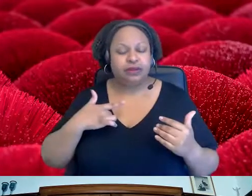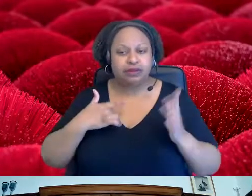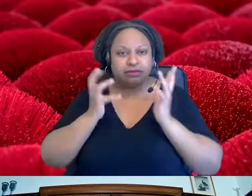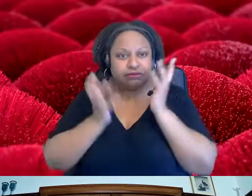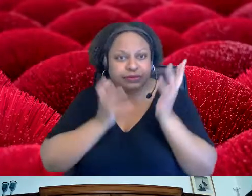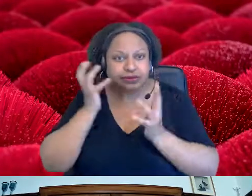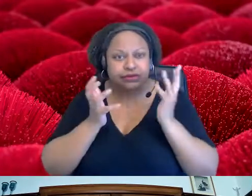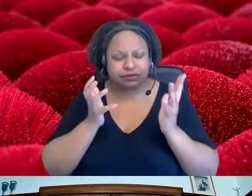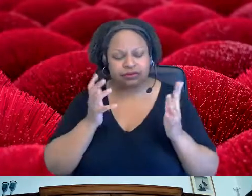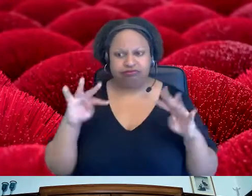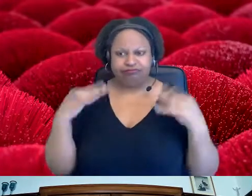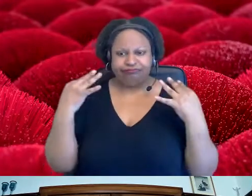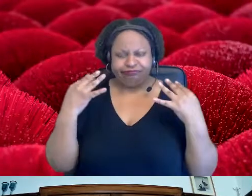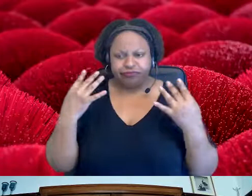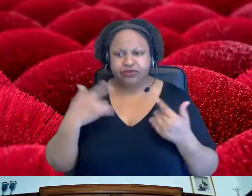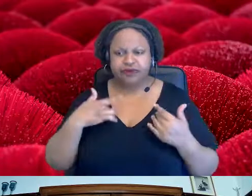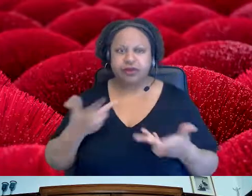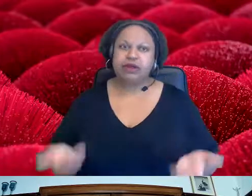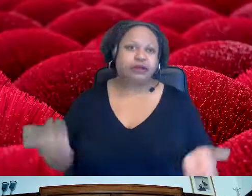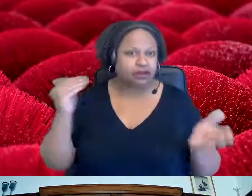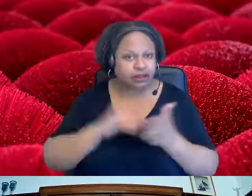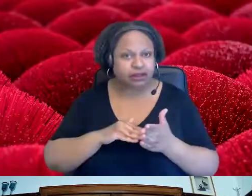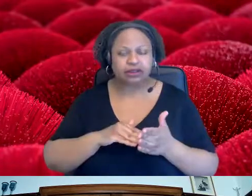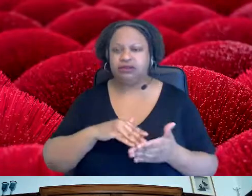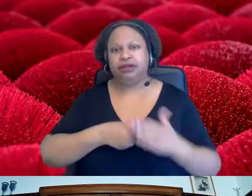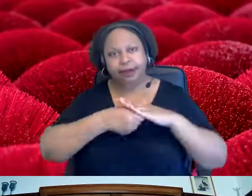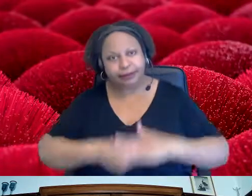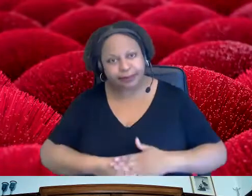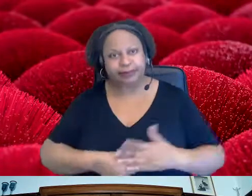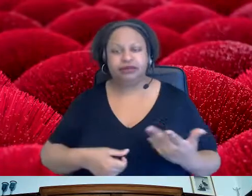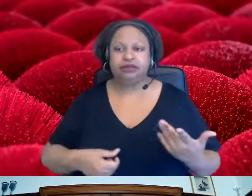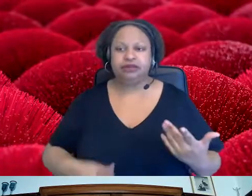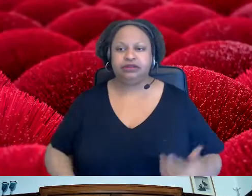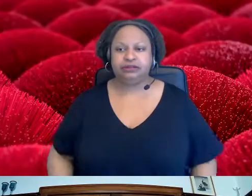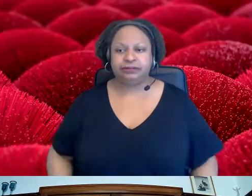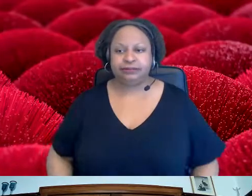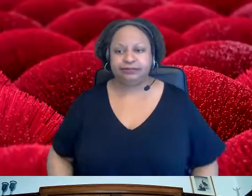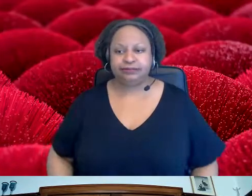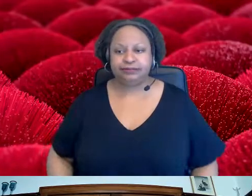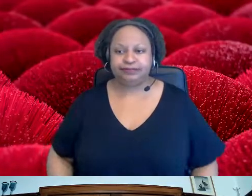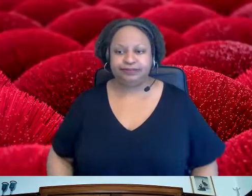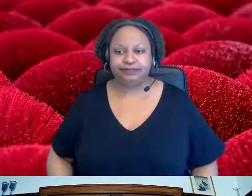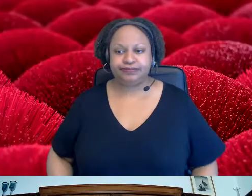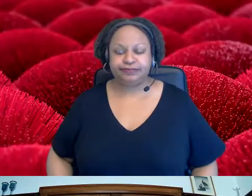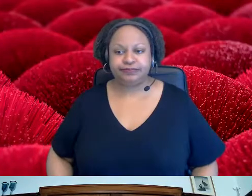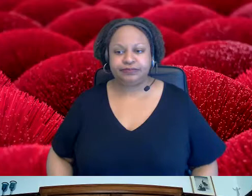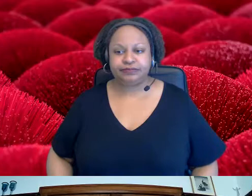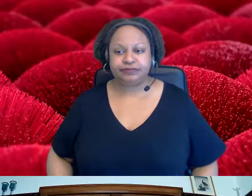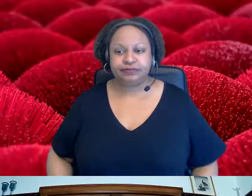feel, you know, here we go again, you know, and so I think the fact that